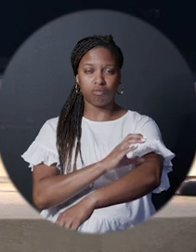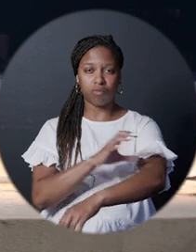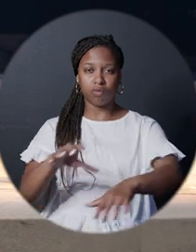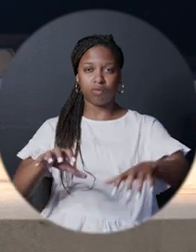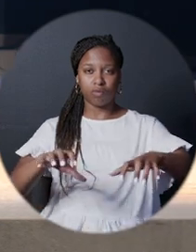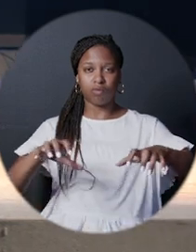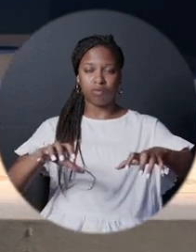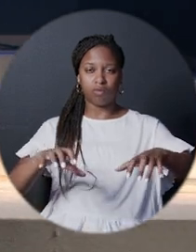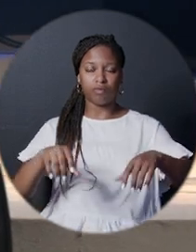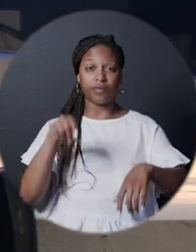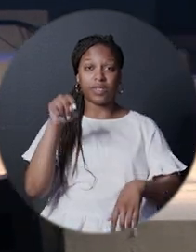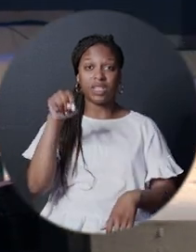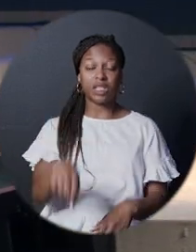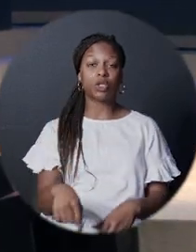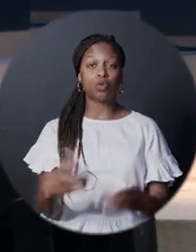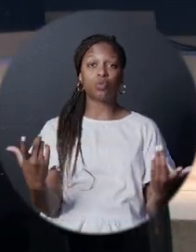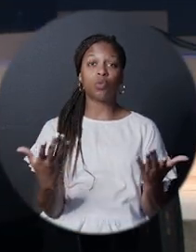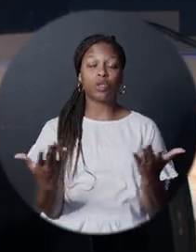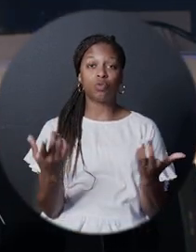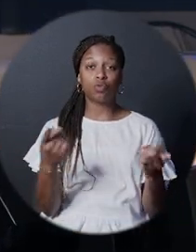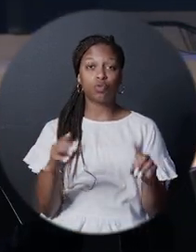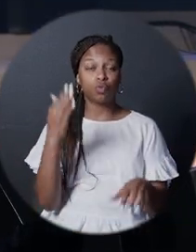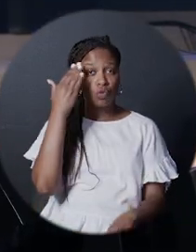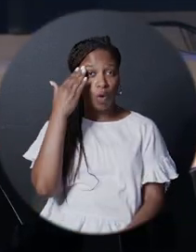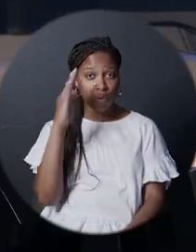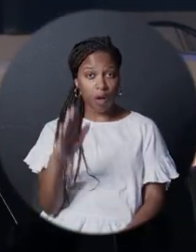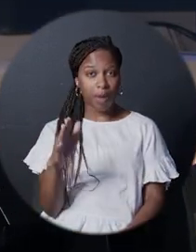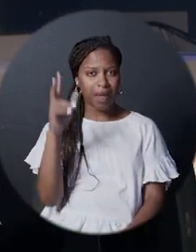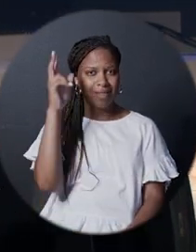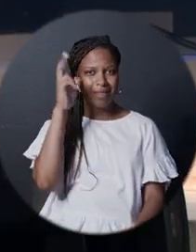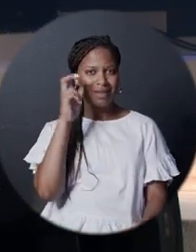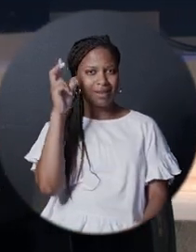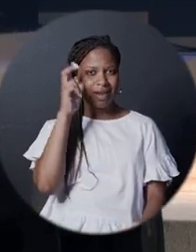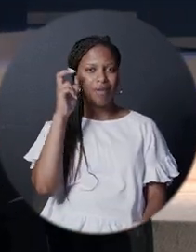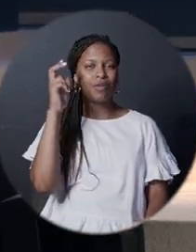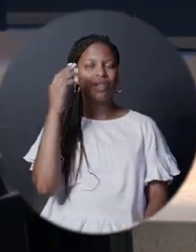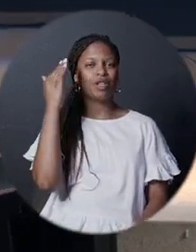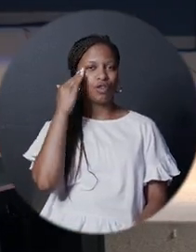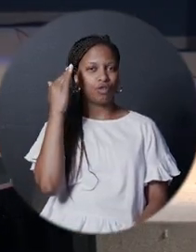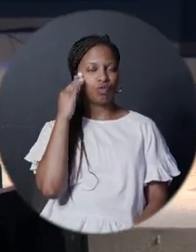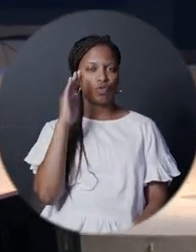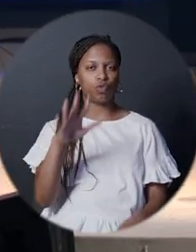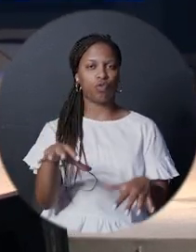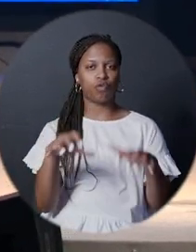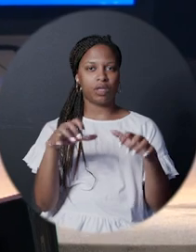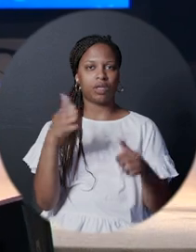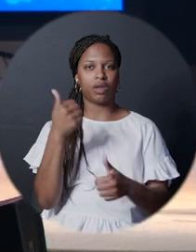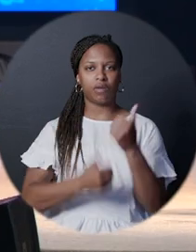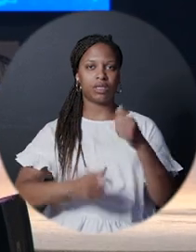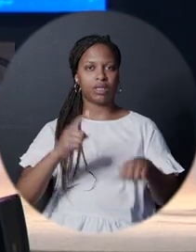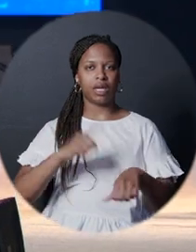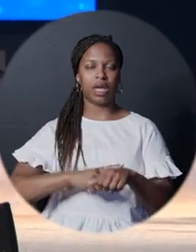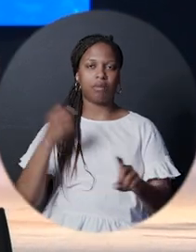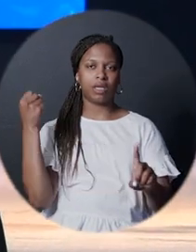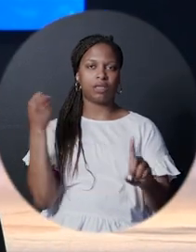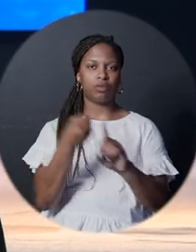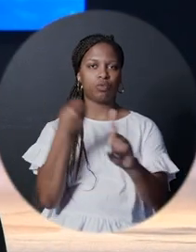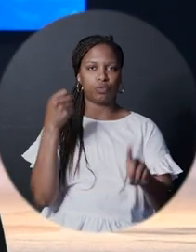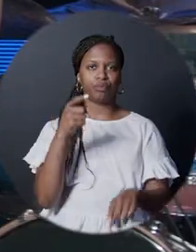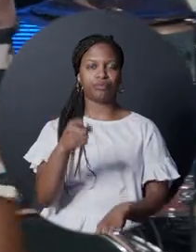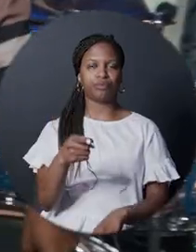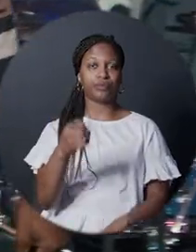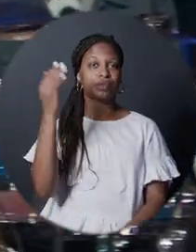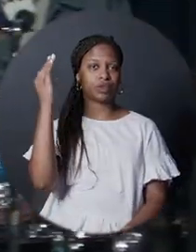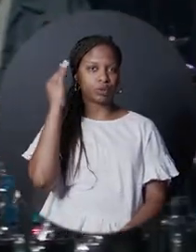up. It freezes in a position. This is what you don't know about the devil. The devil knows your freeze position every time he hits